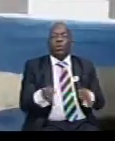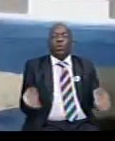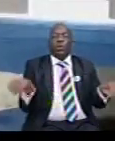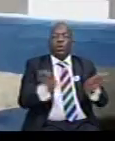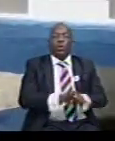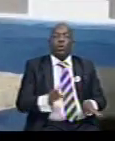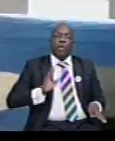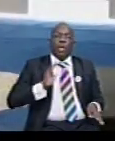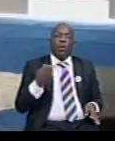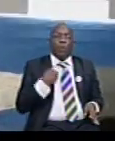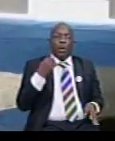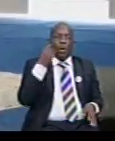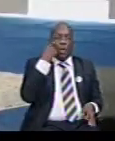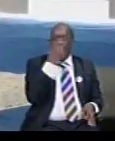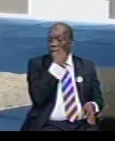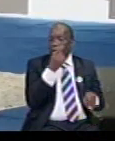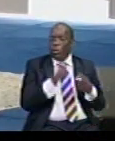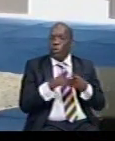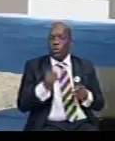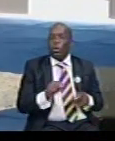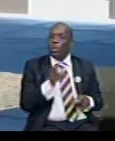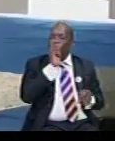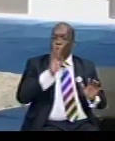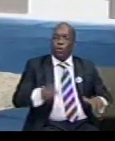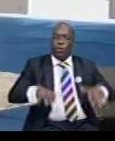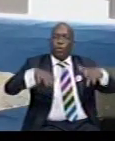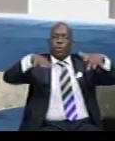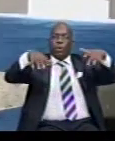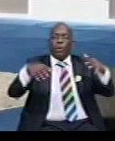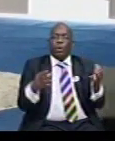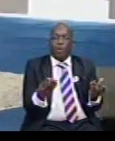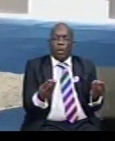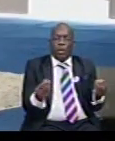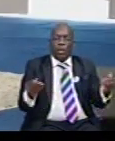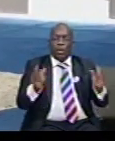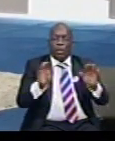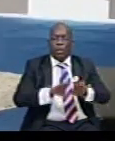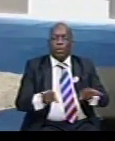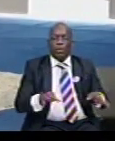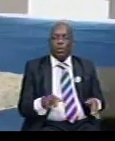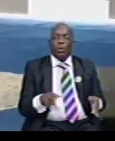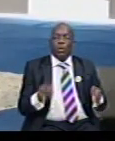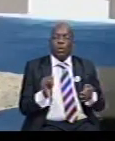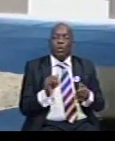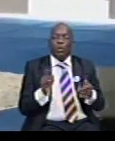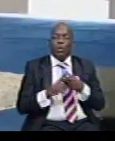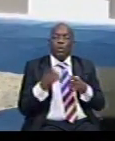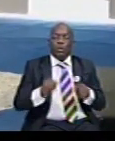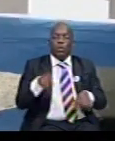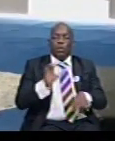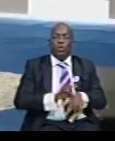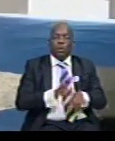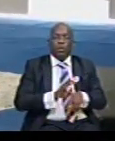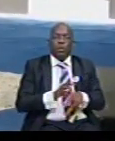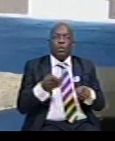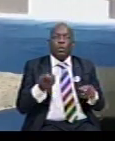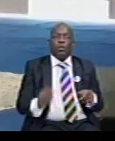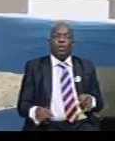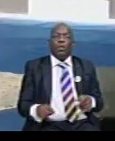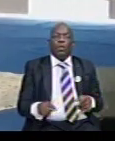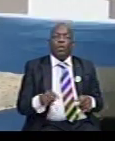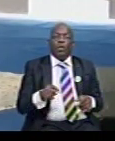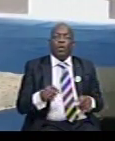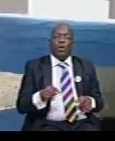flooded ground and to the church that the public does not respect, the